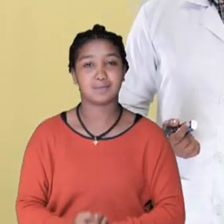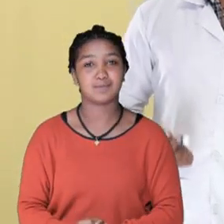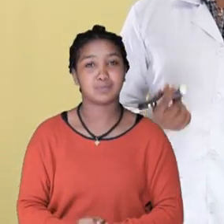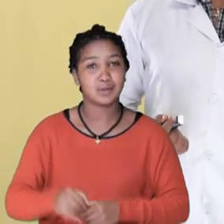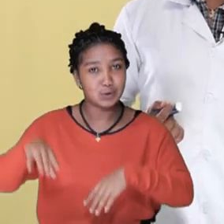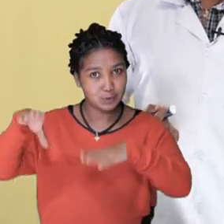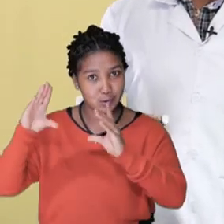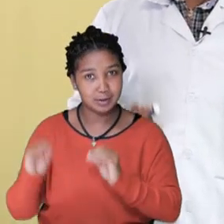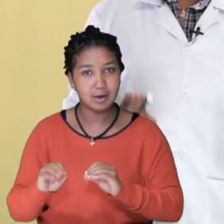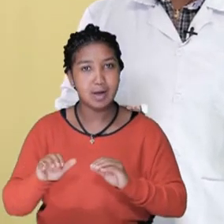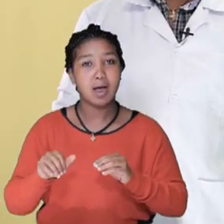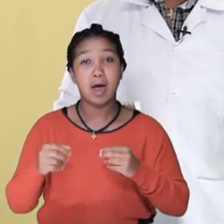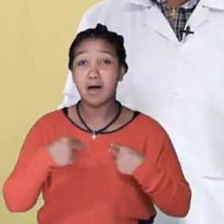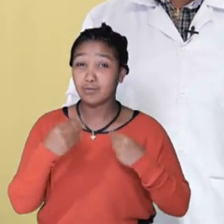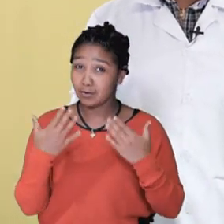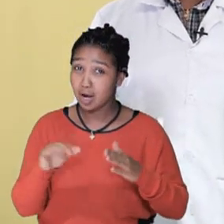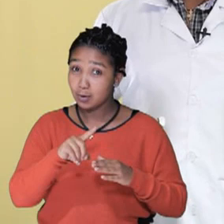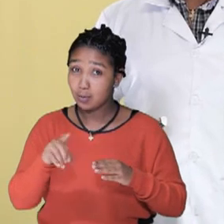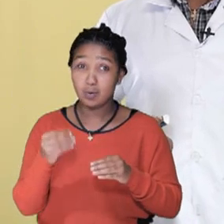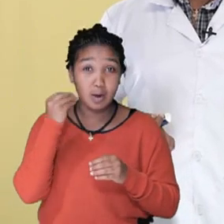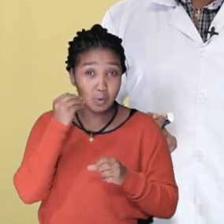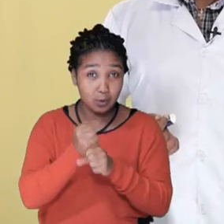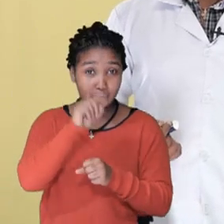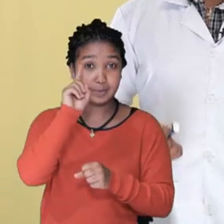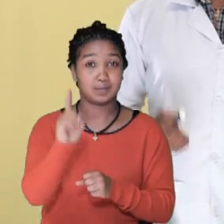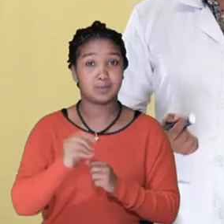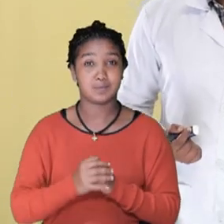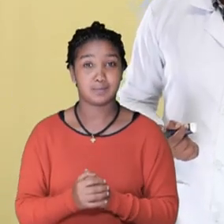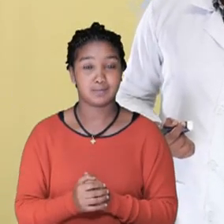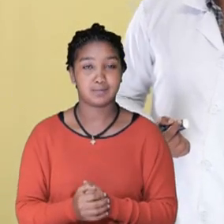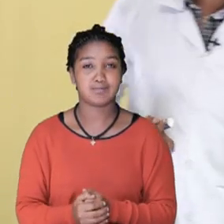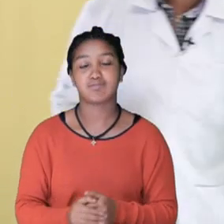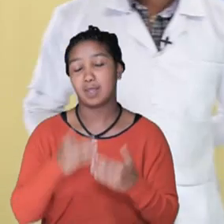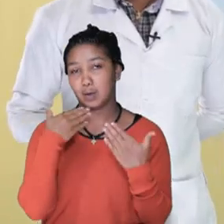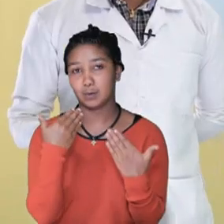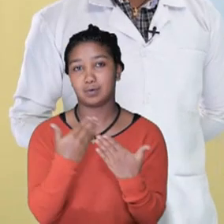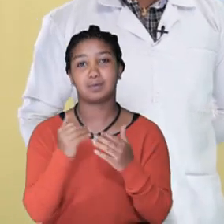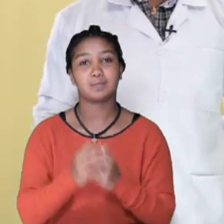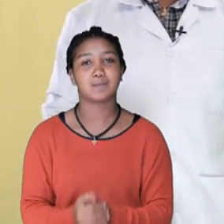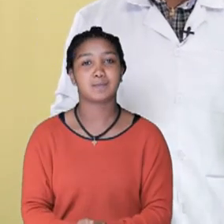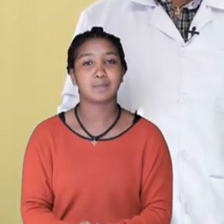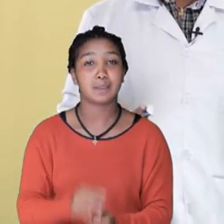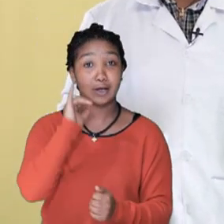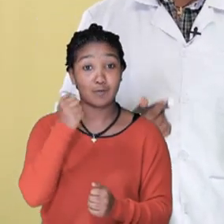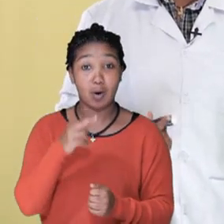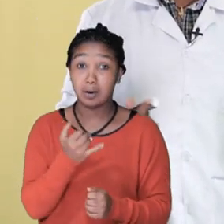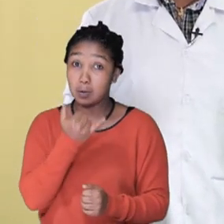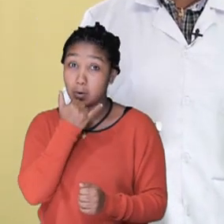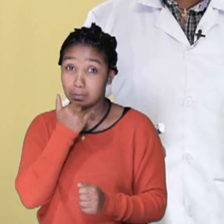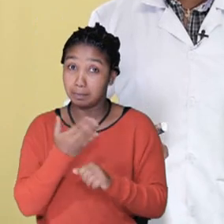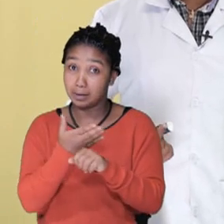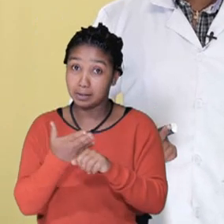Students, have you done your assignment? Good. If you are wrong, please